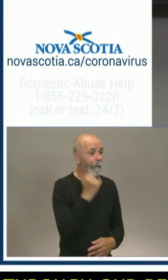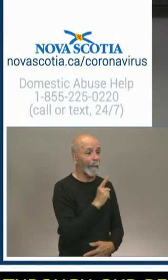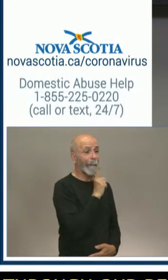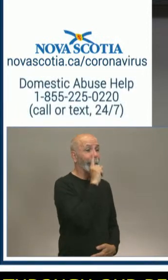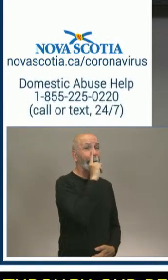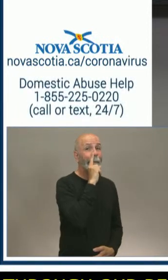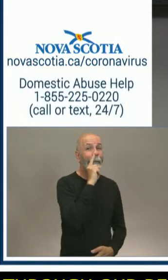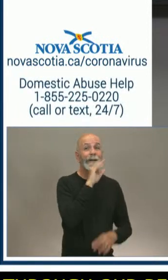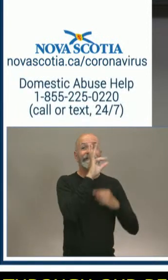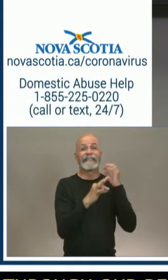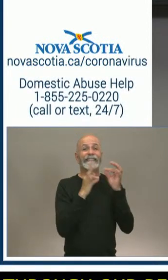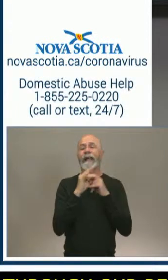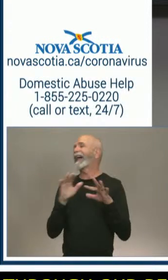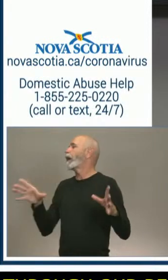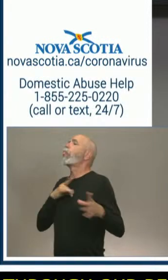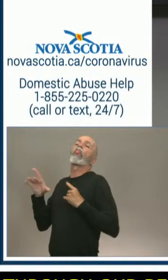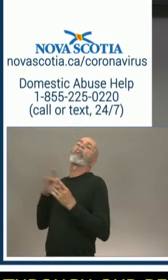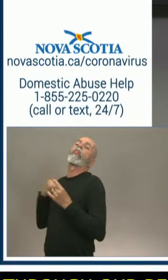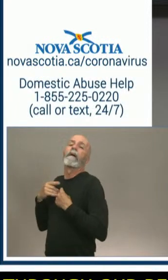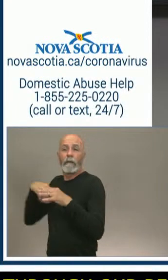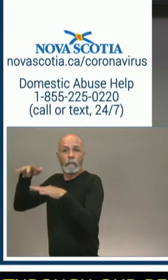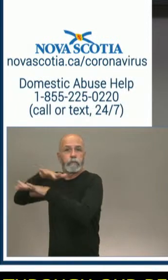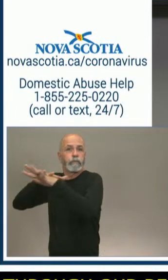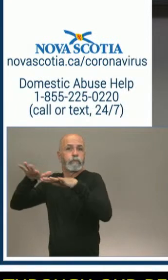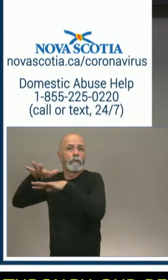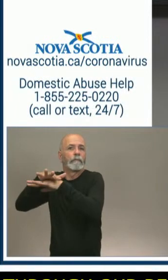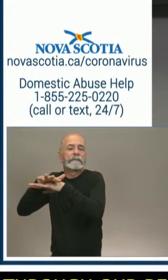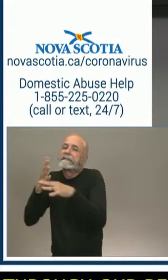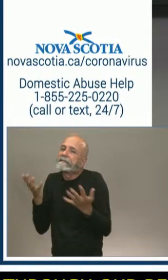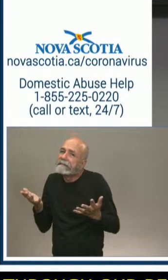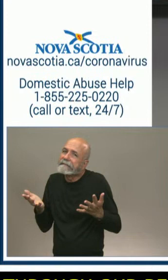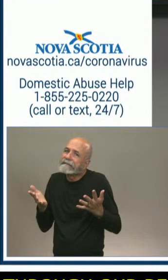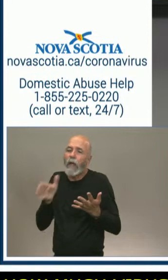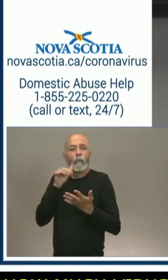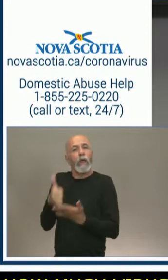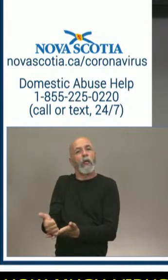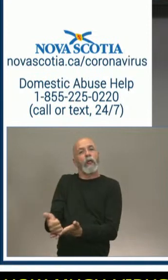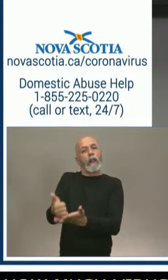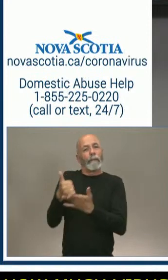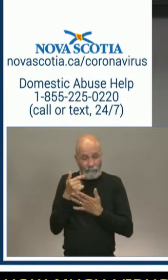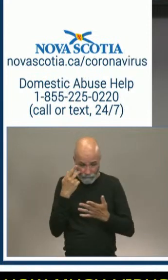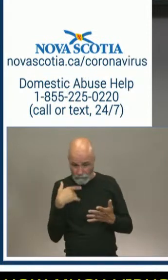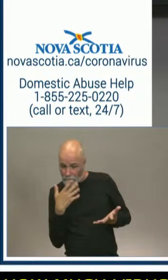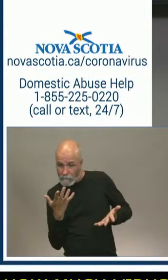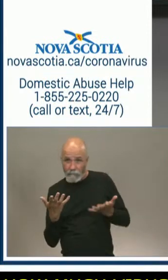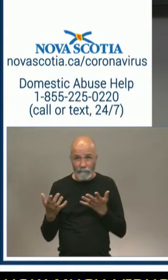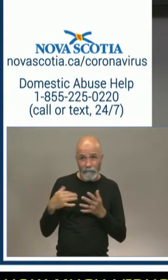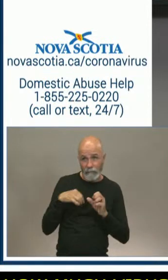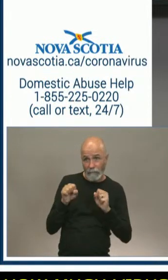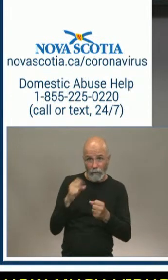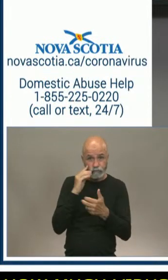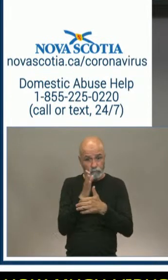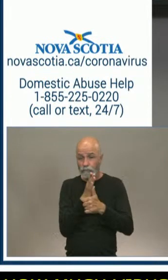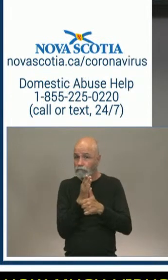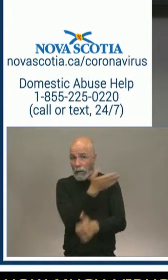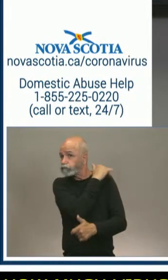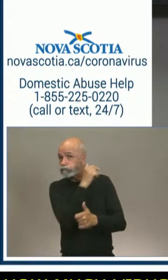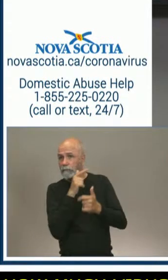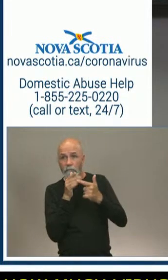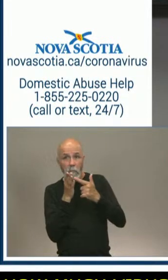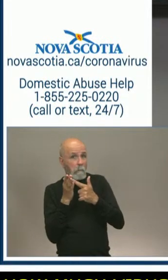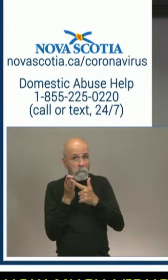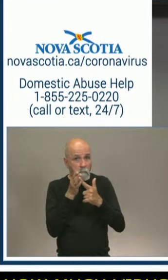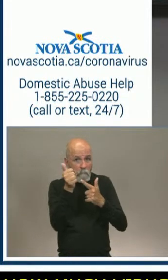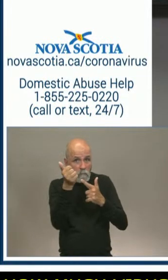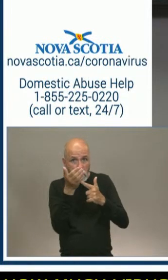doses. It's a key indicator to help determine whether we can safely move between the 4 phases of